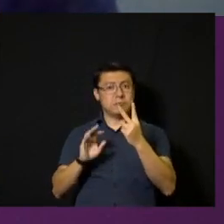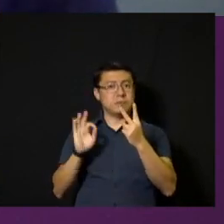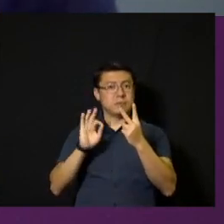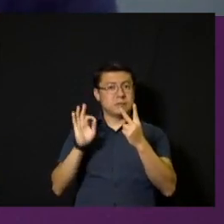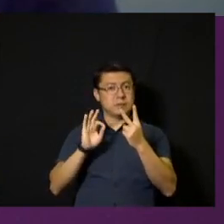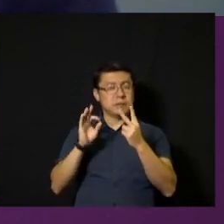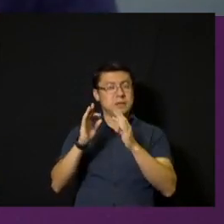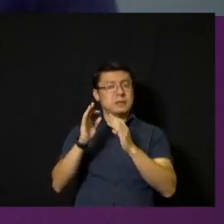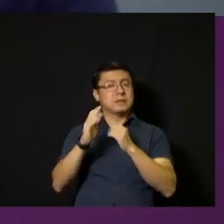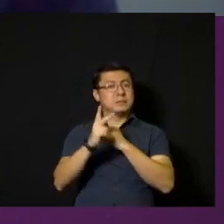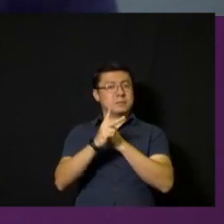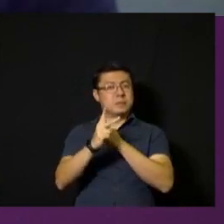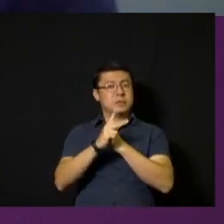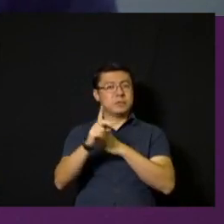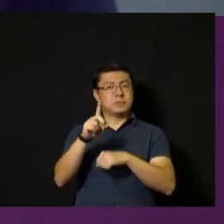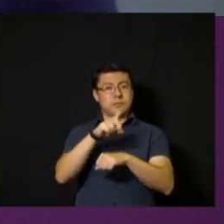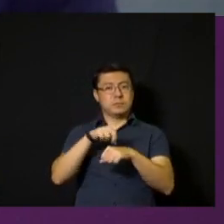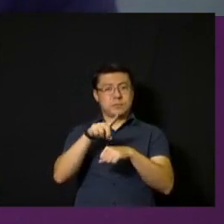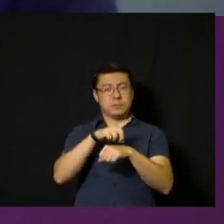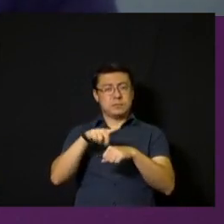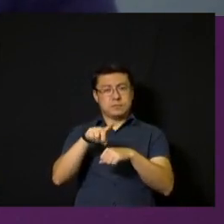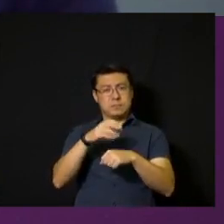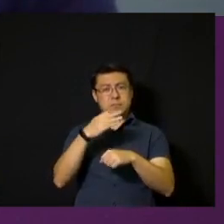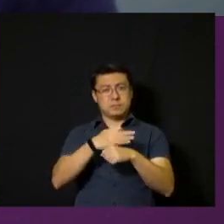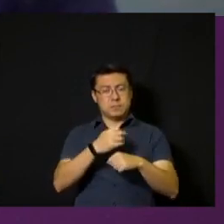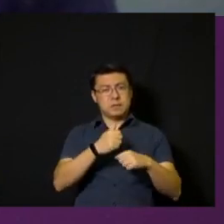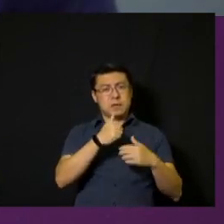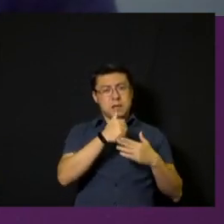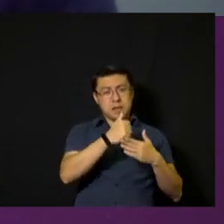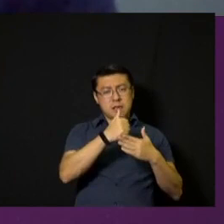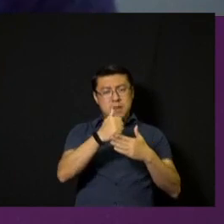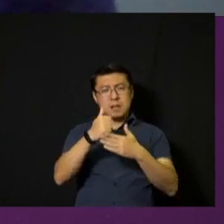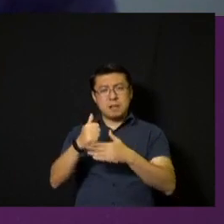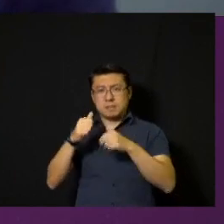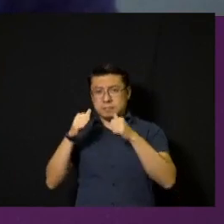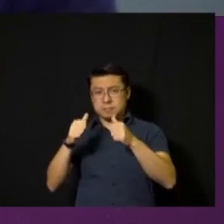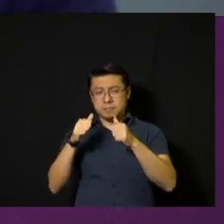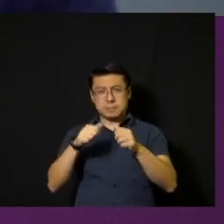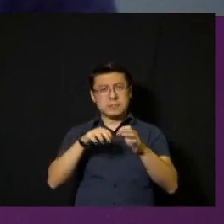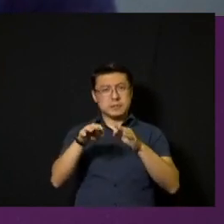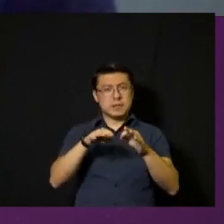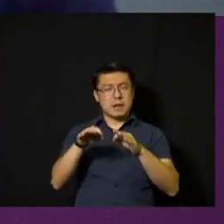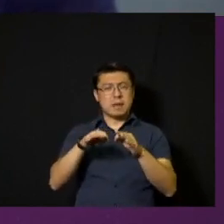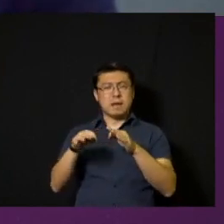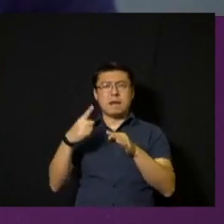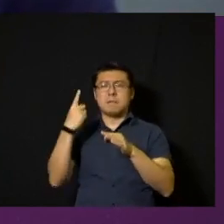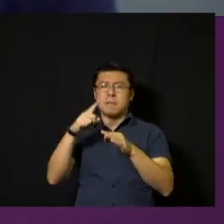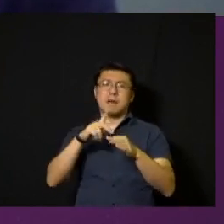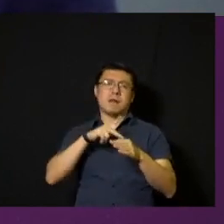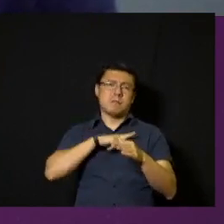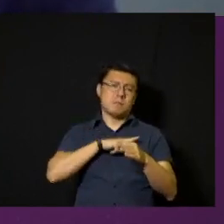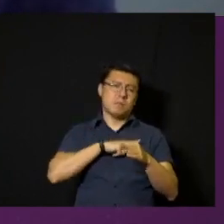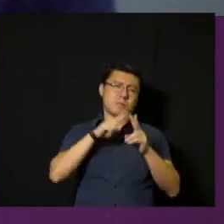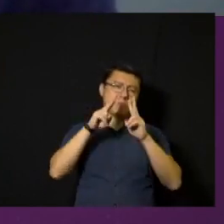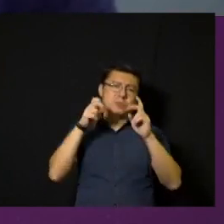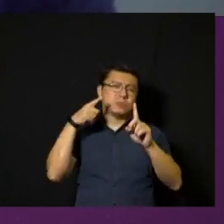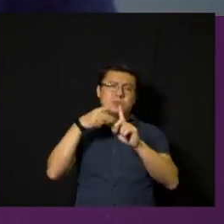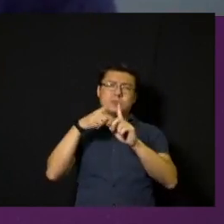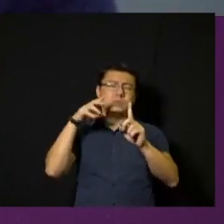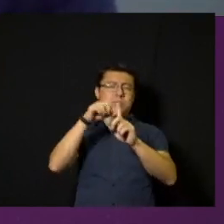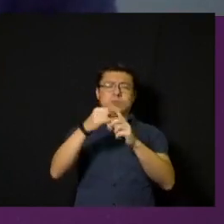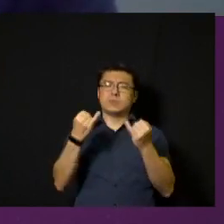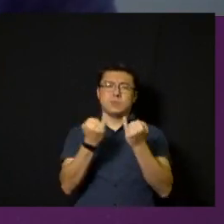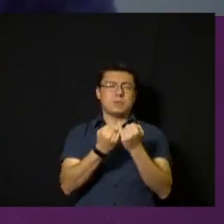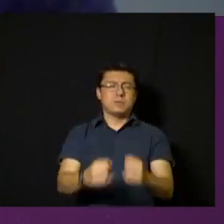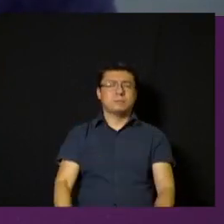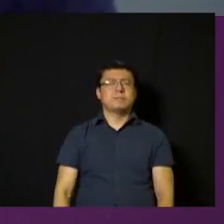The two main prospects to become diamonds, and we're working on that for them to achieving their dreams. So, and that will give